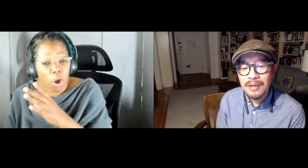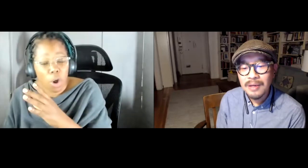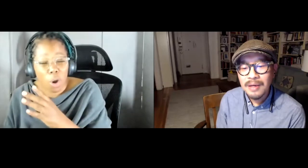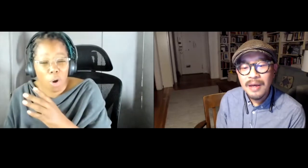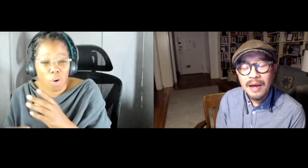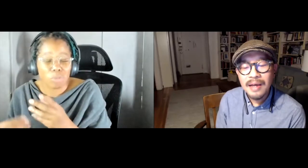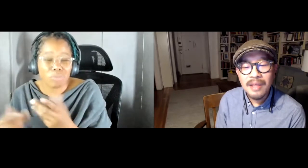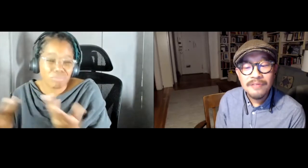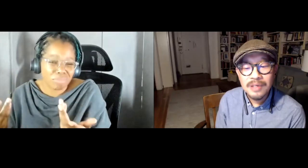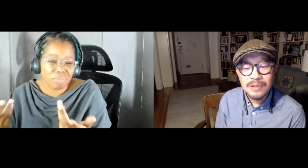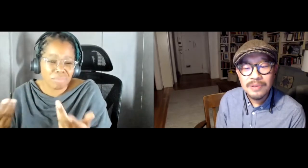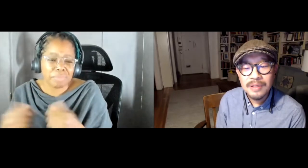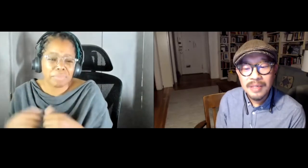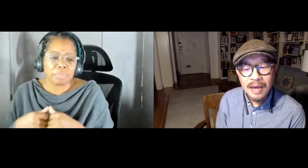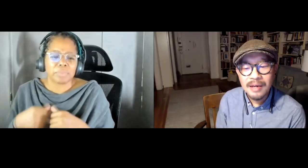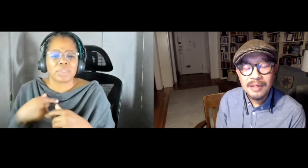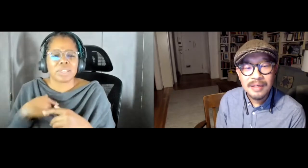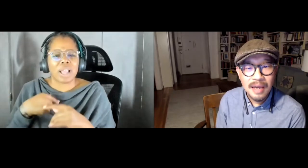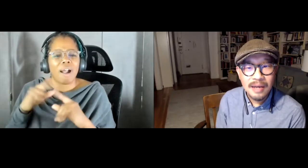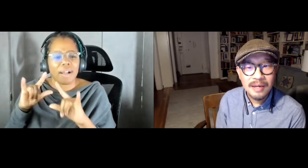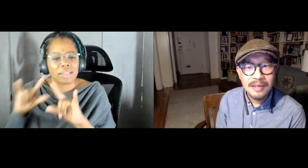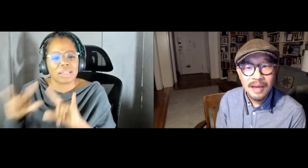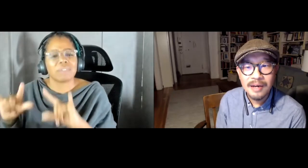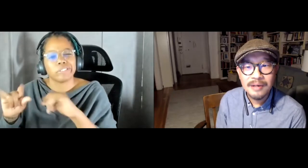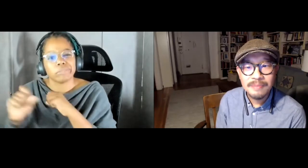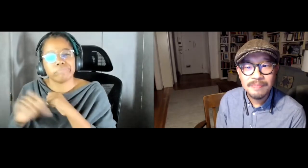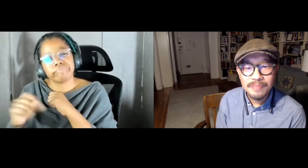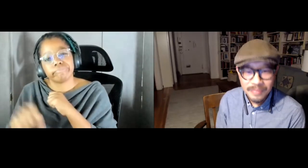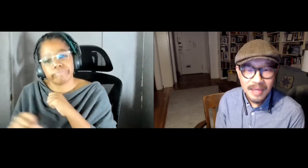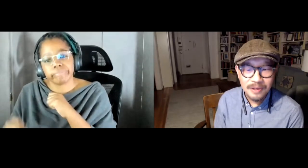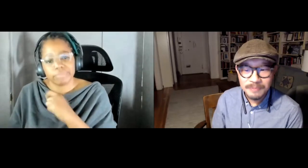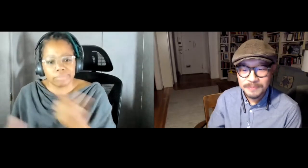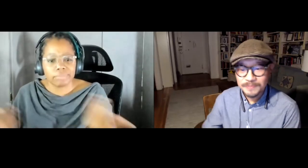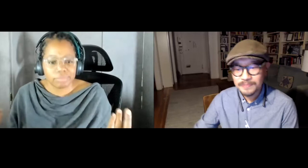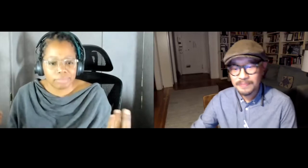forth. I loved you, yada, yada, yada.